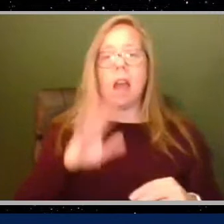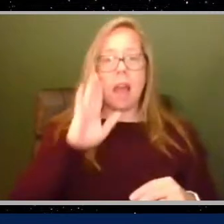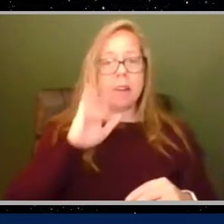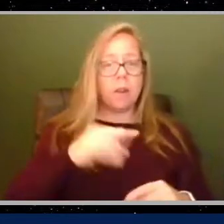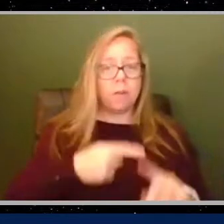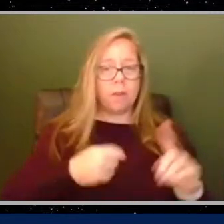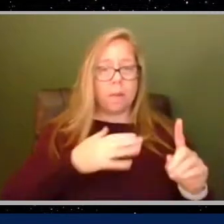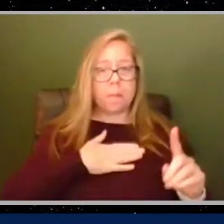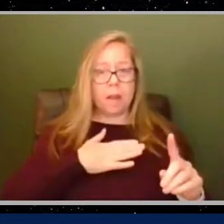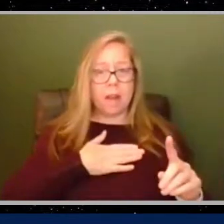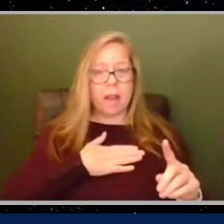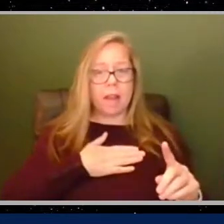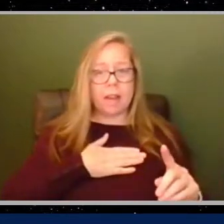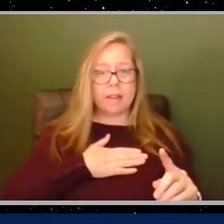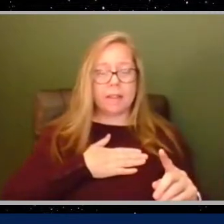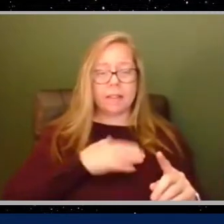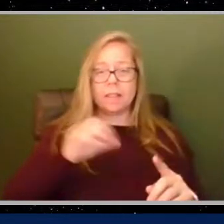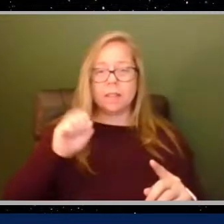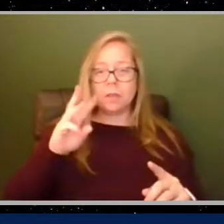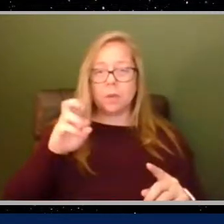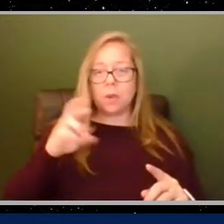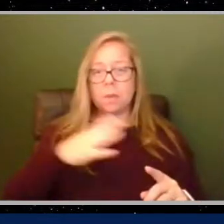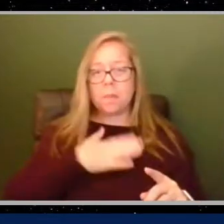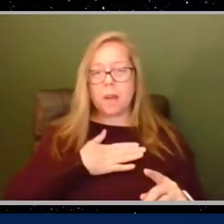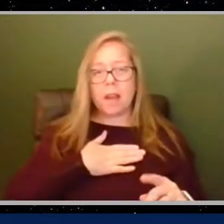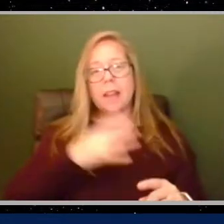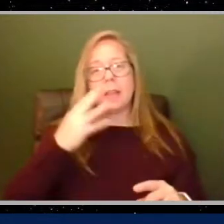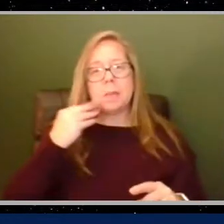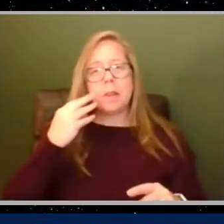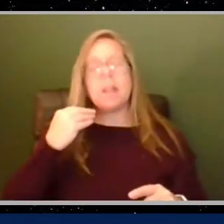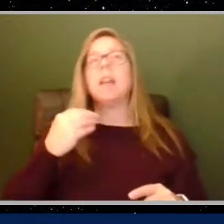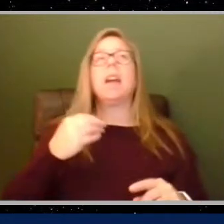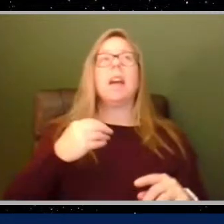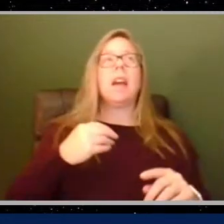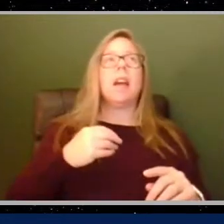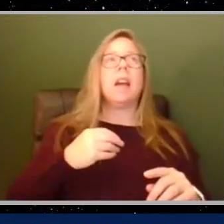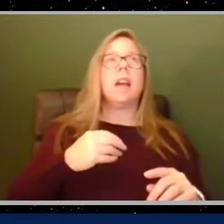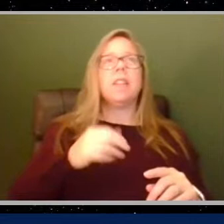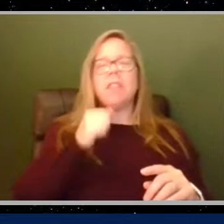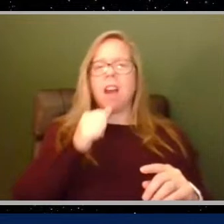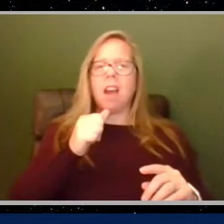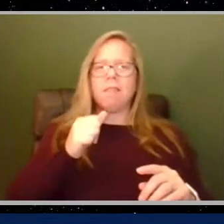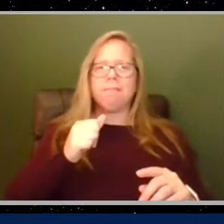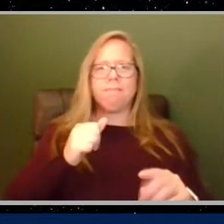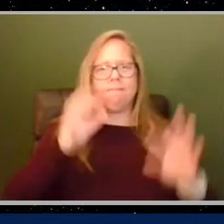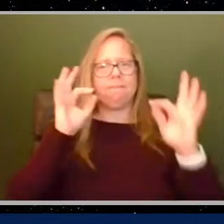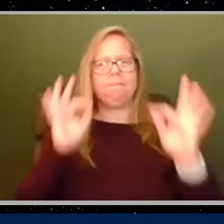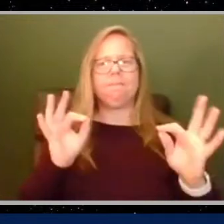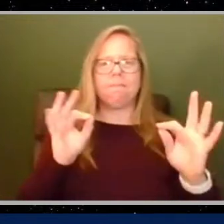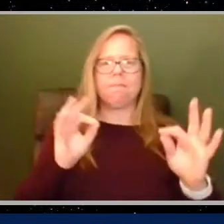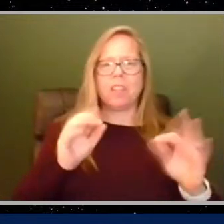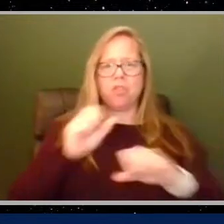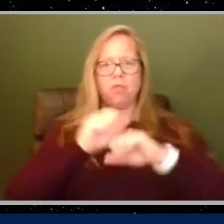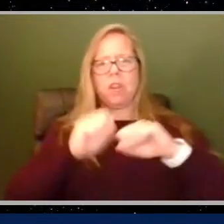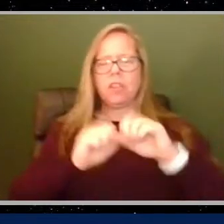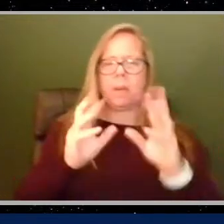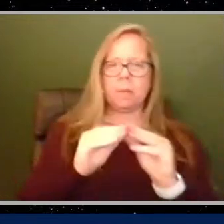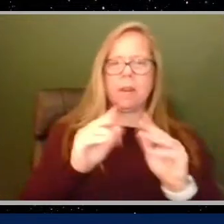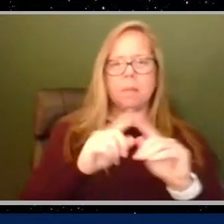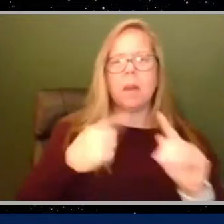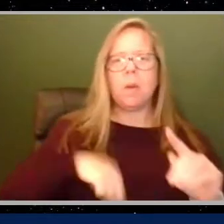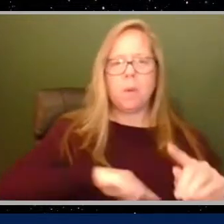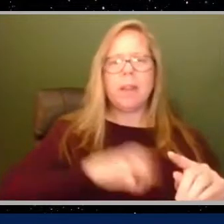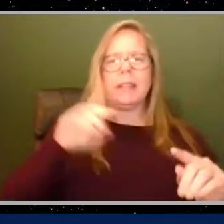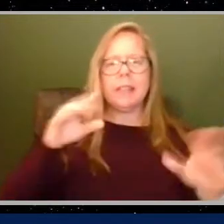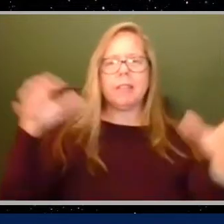it wasn't so much structured, but we definitely sat down and kind of did a debrief of, all right, what worked, what didn't, what would be something